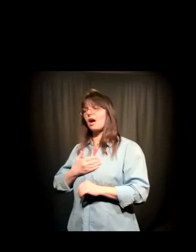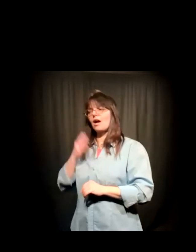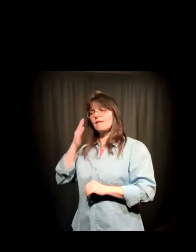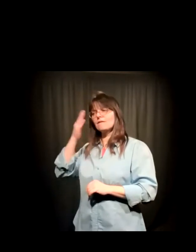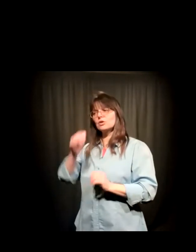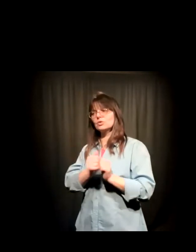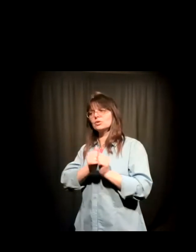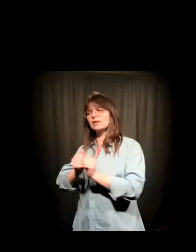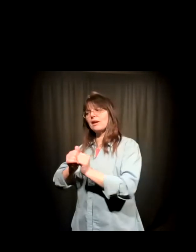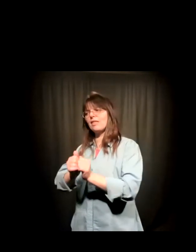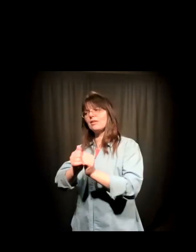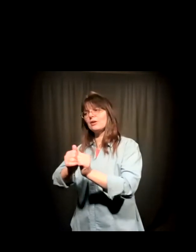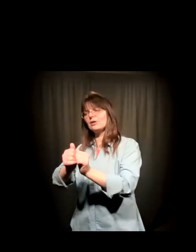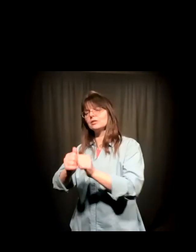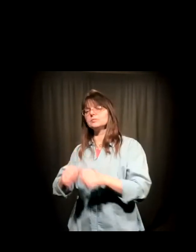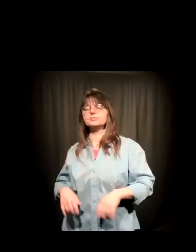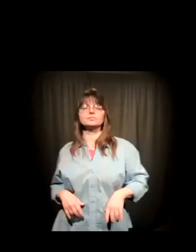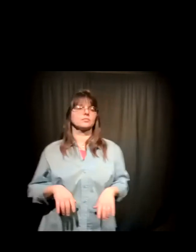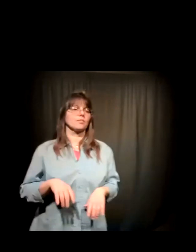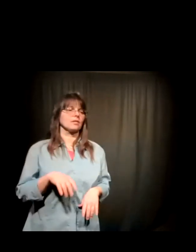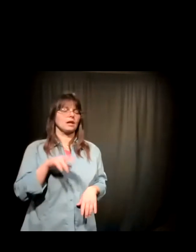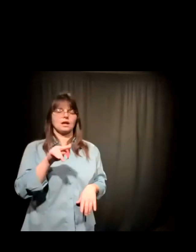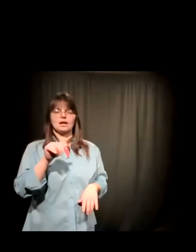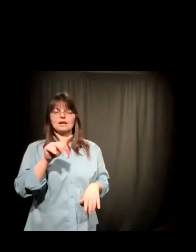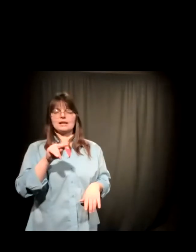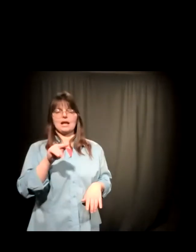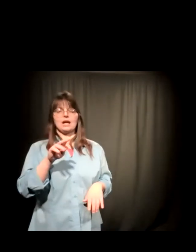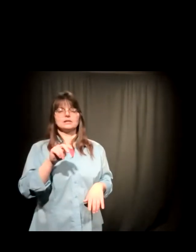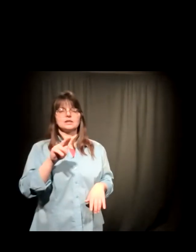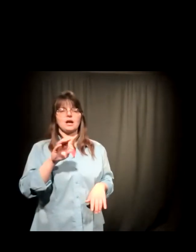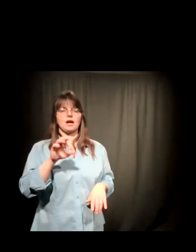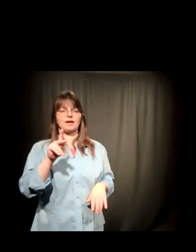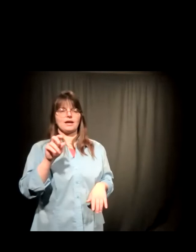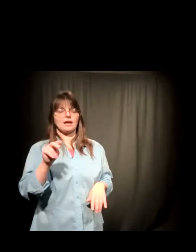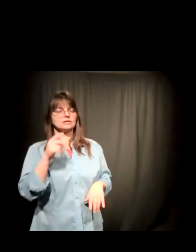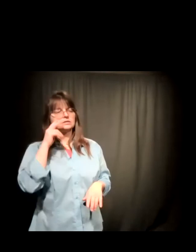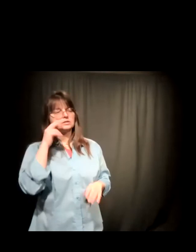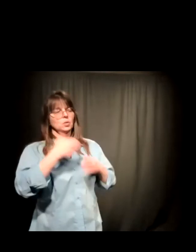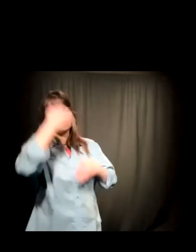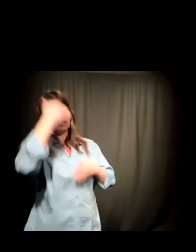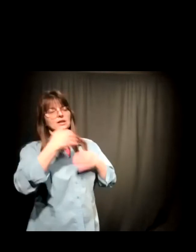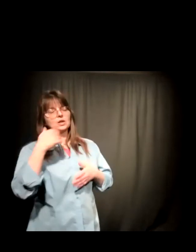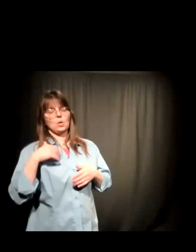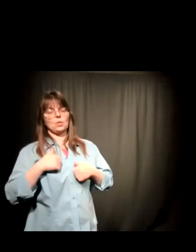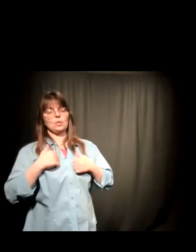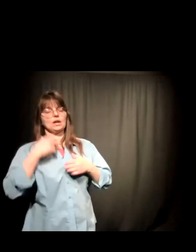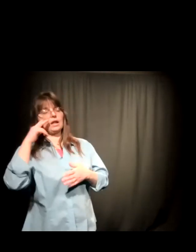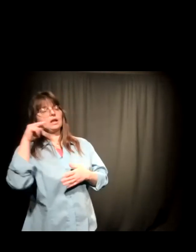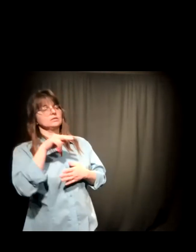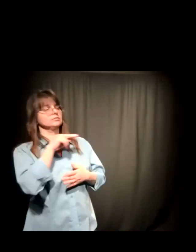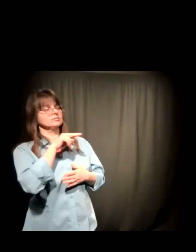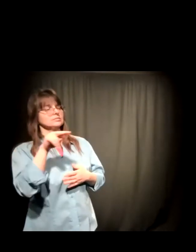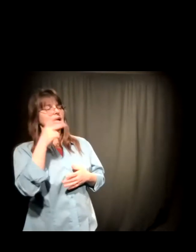She didn't go down to meet him that day in Nantucket, but from a window she might have seen him, his black hair askew, his dark eyes